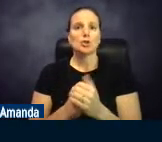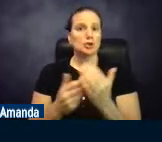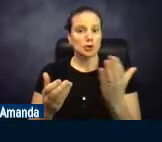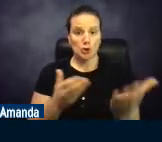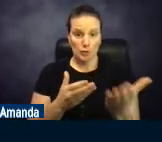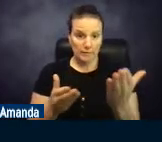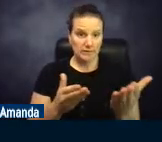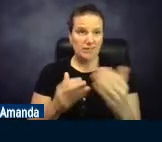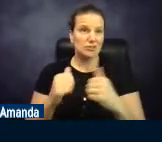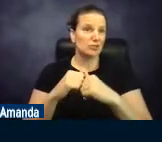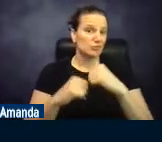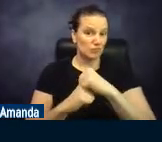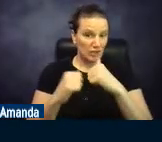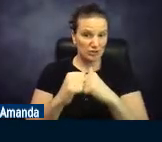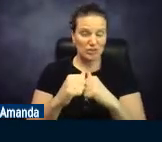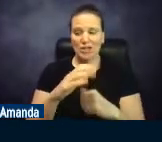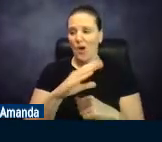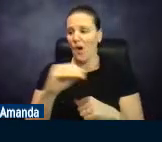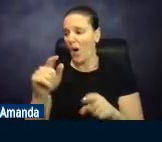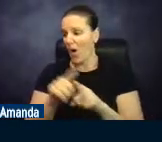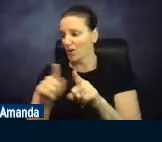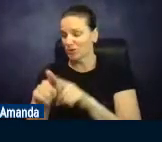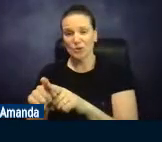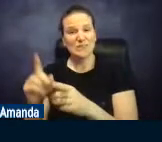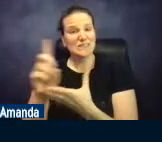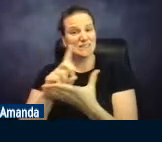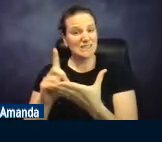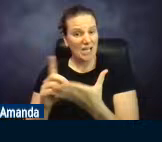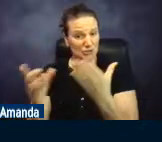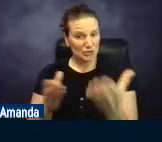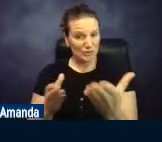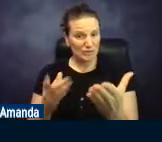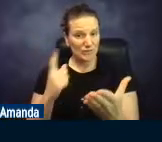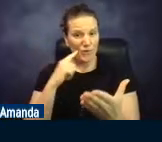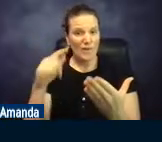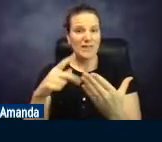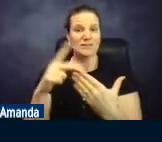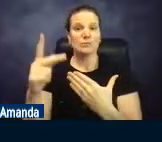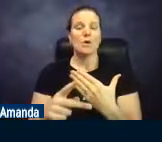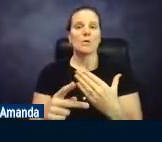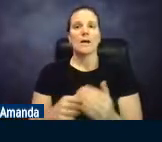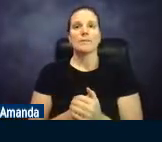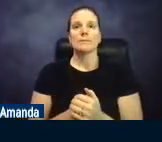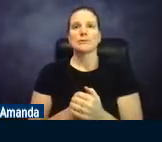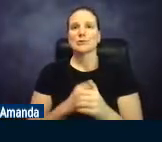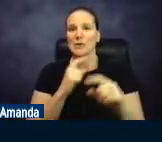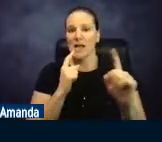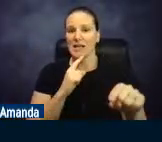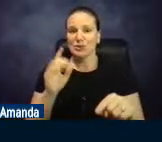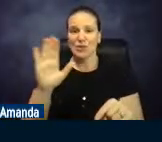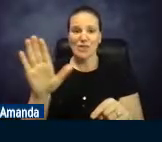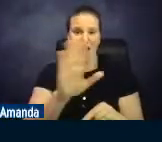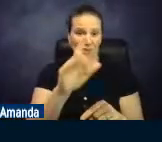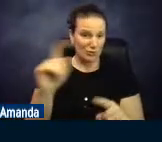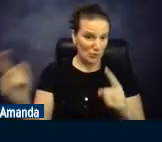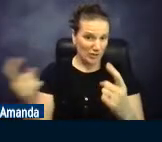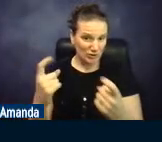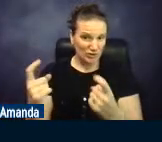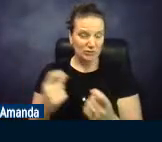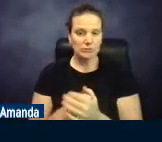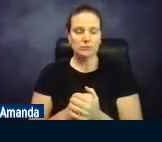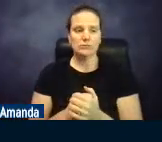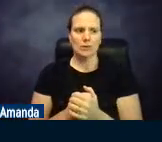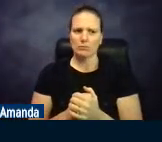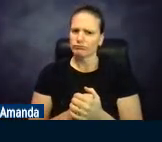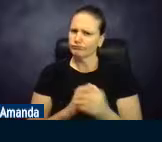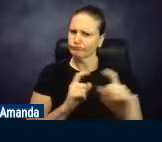services, construction, as well as design services for this program to answer their questions. So very well attended.